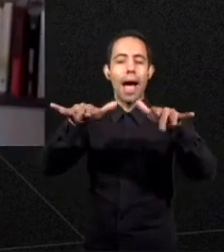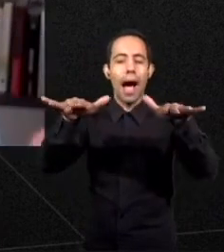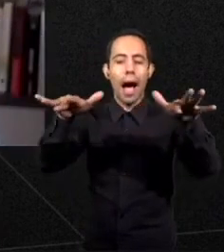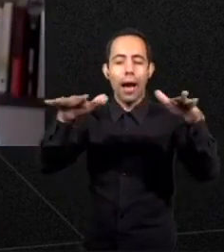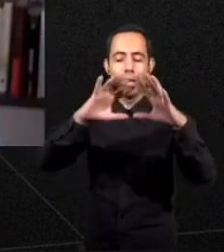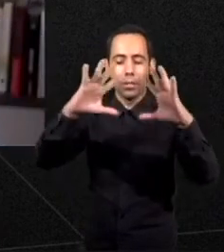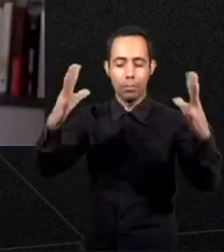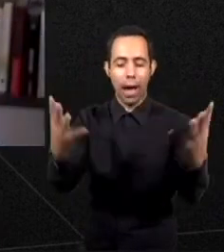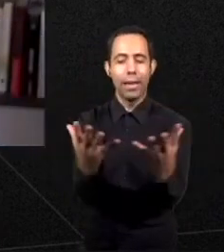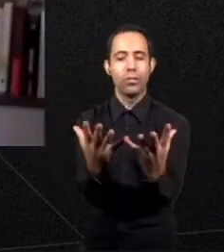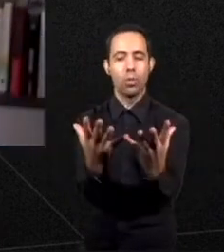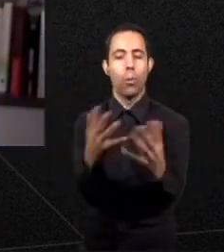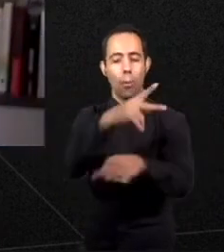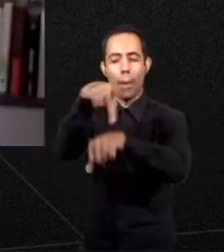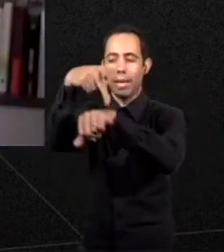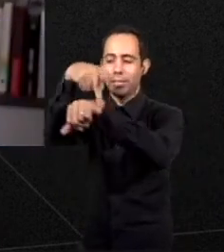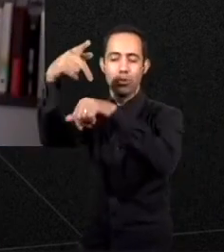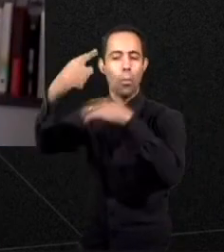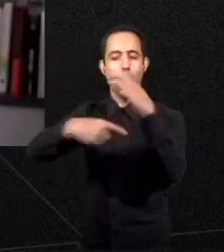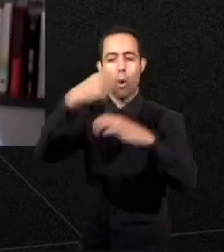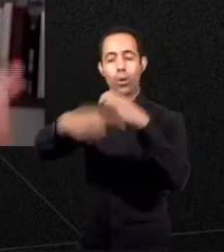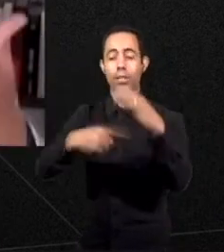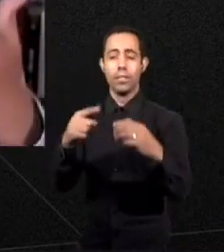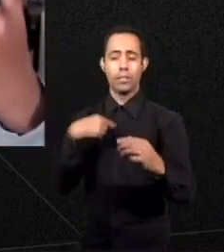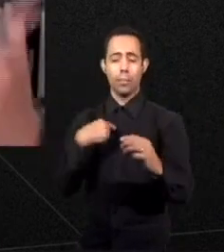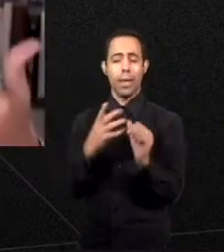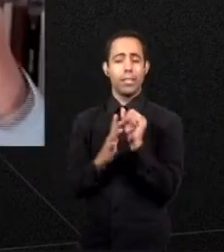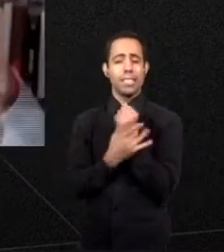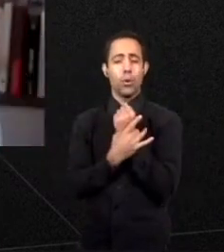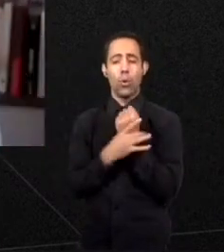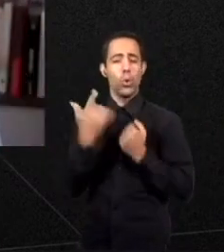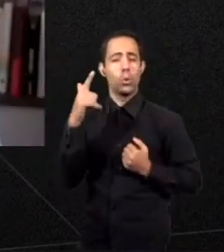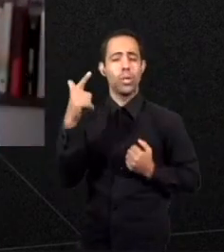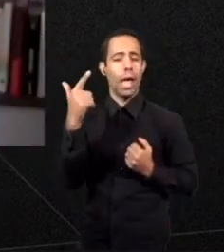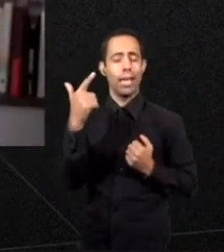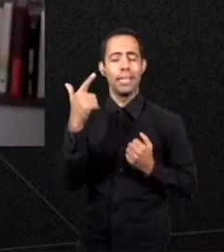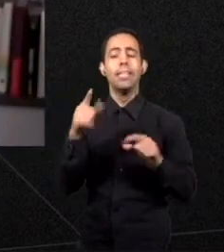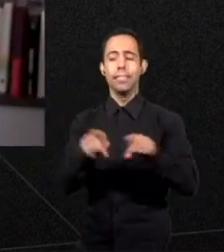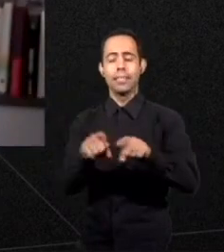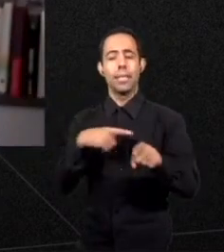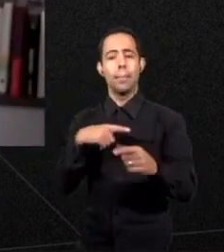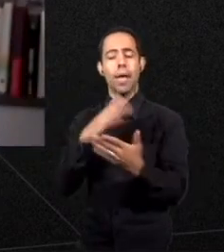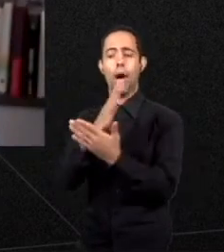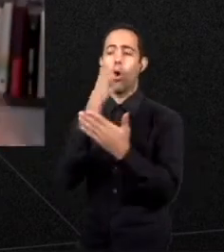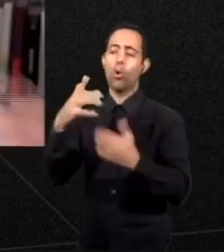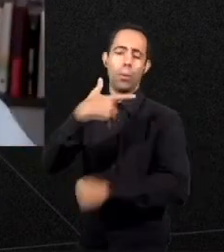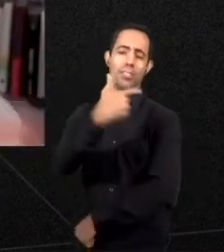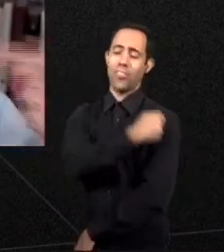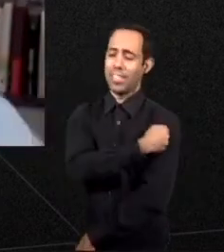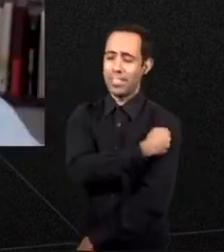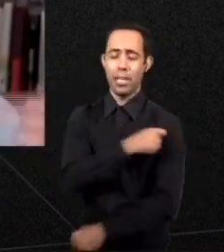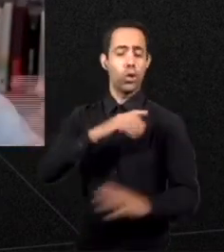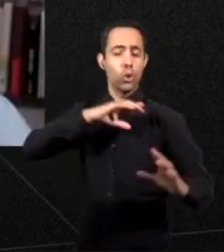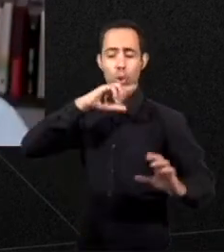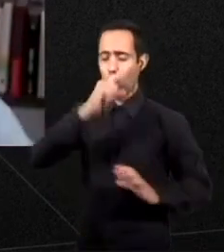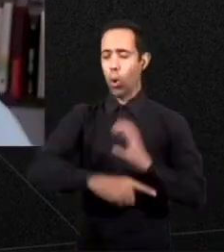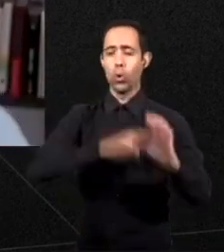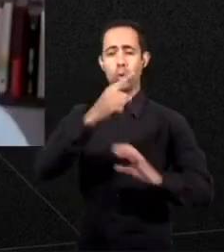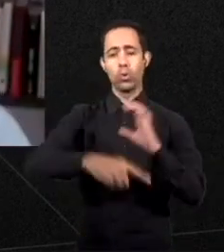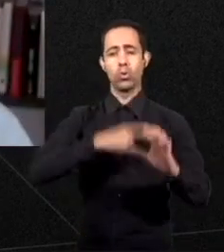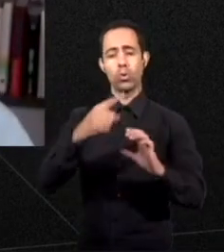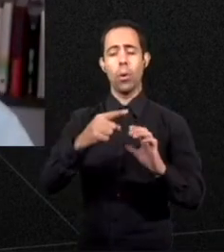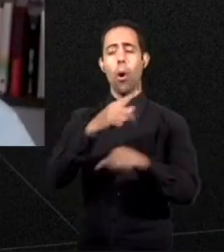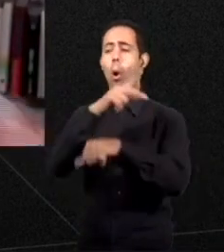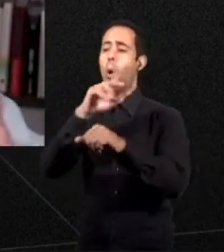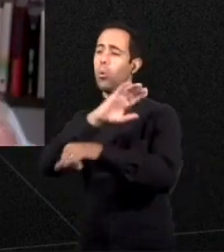nobody can really feel safe. Even if you vaccinate the entire population, as long as the virus keeps